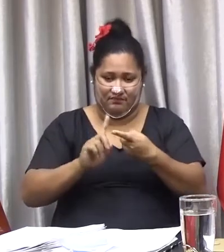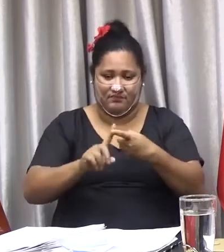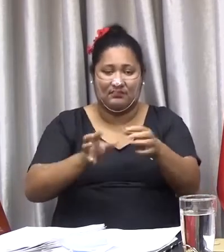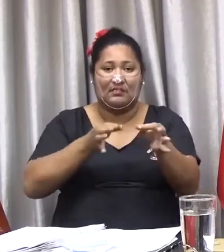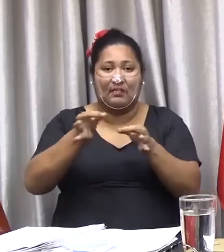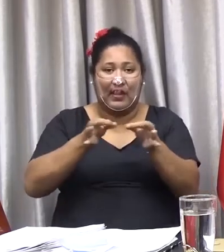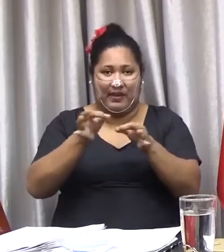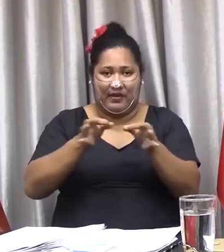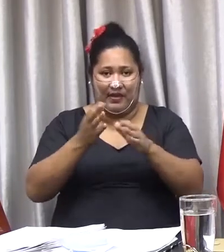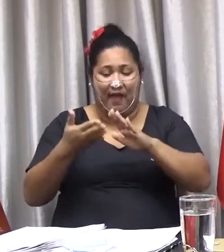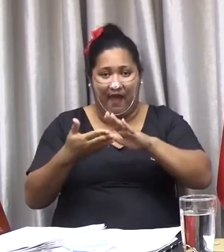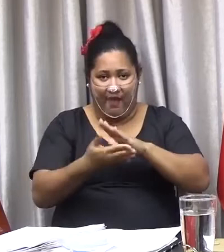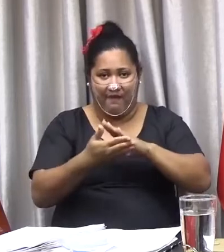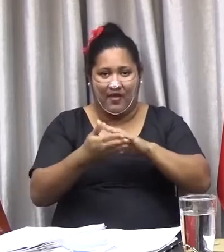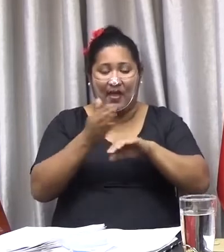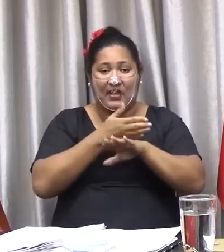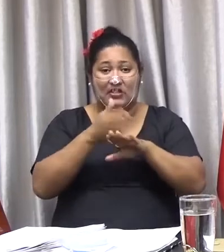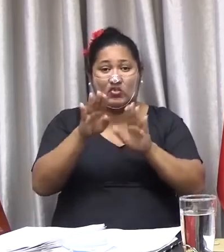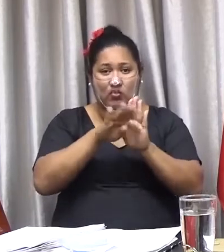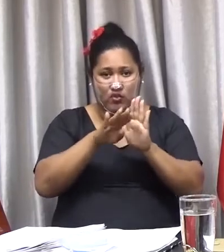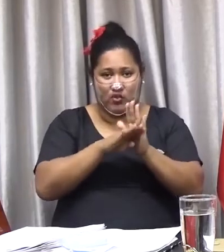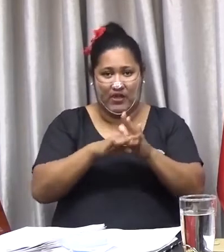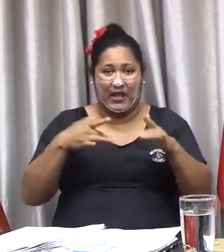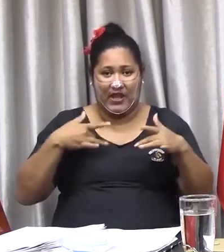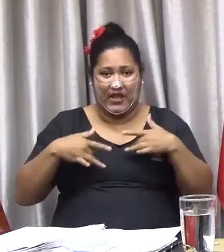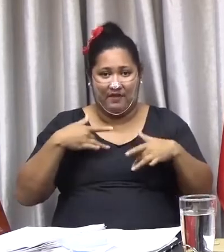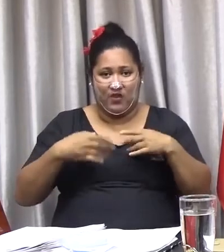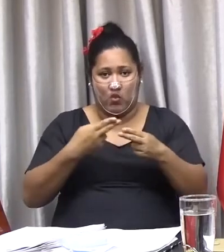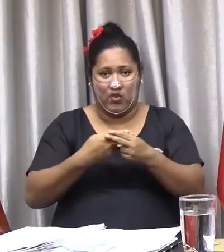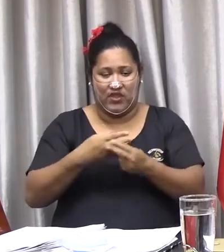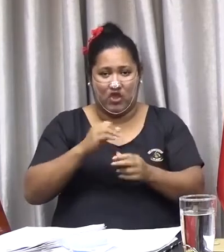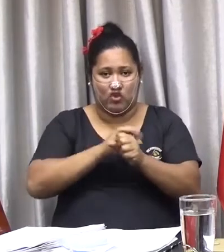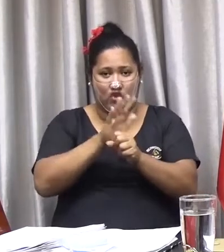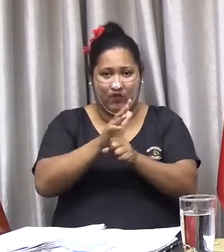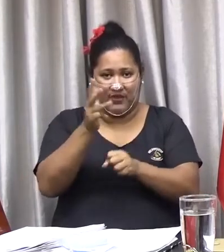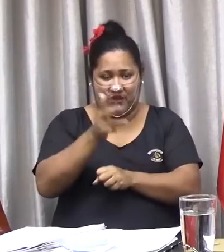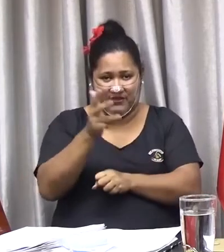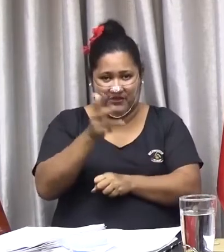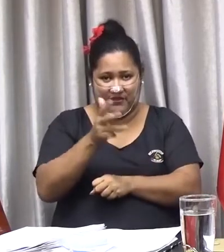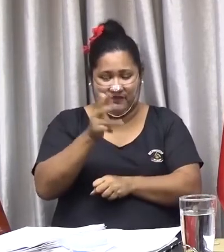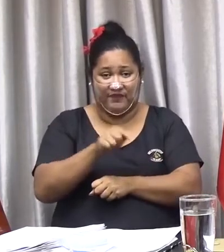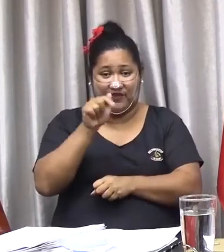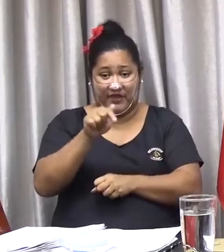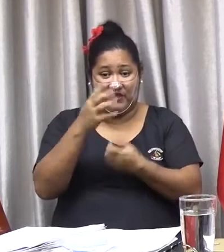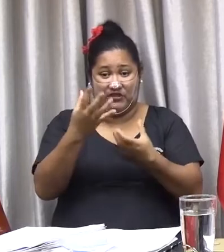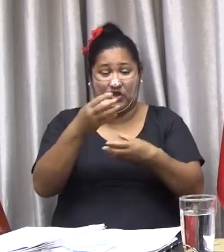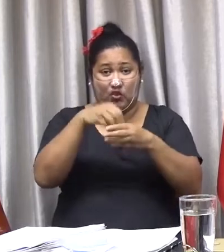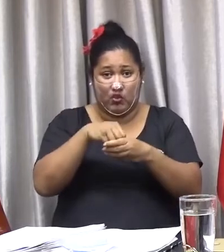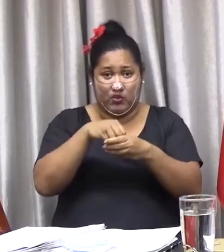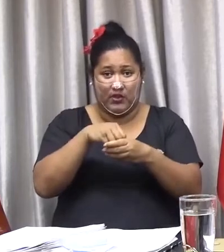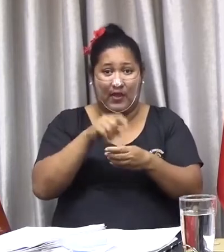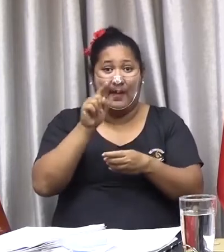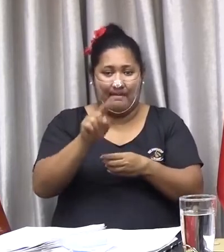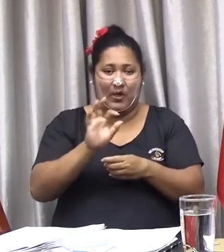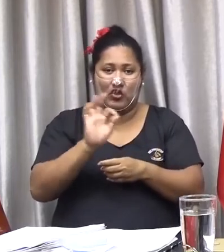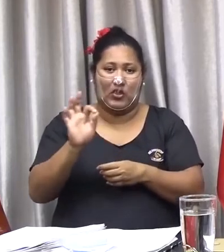plans under the new norm, living with COVID-19. This includes, but is